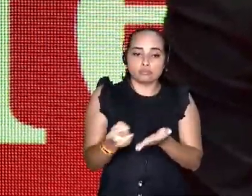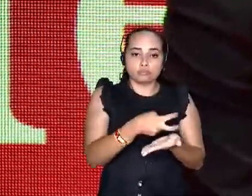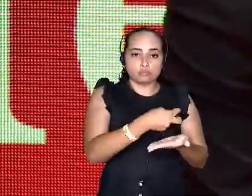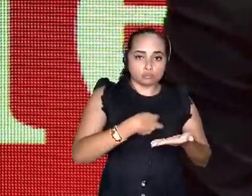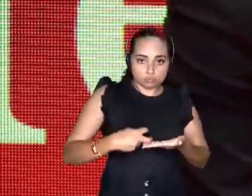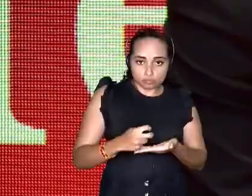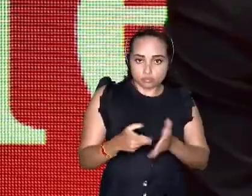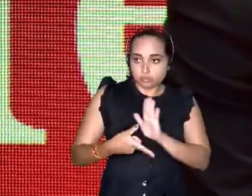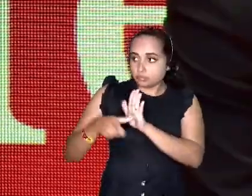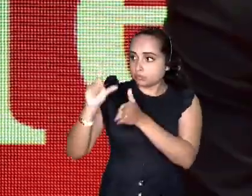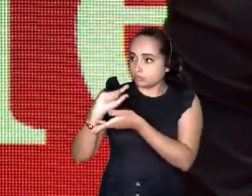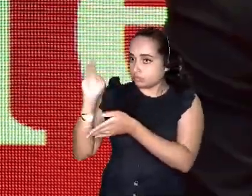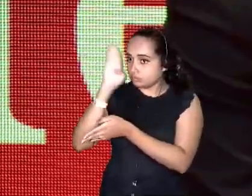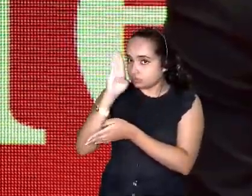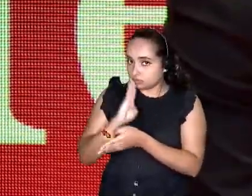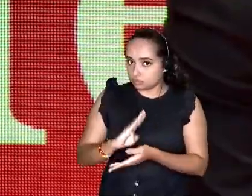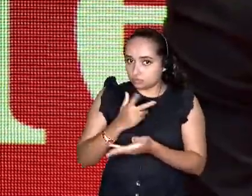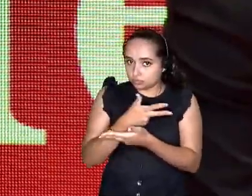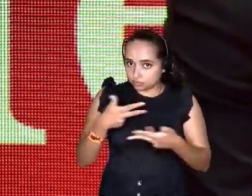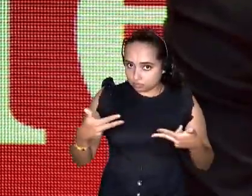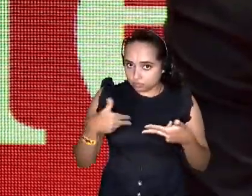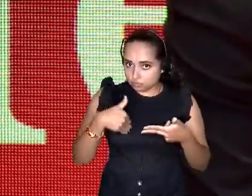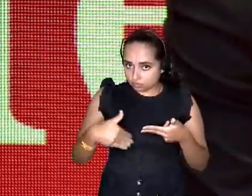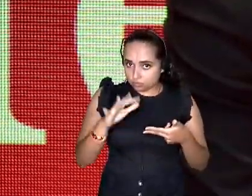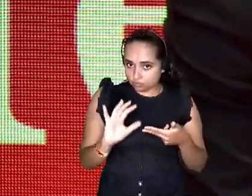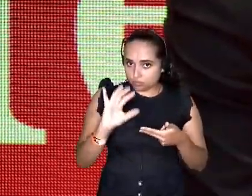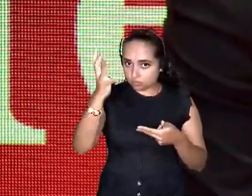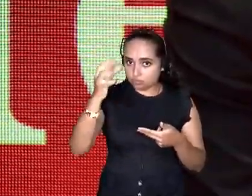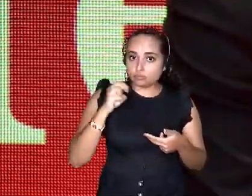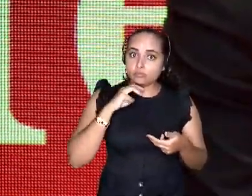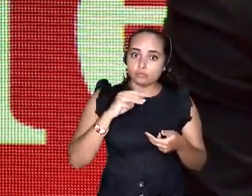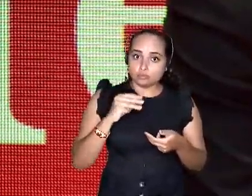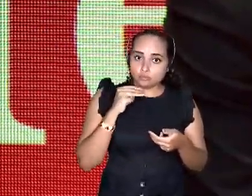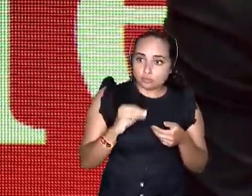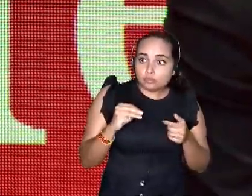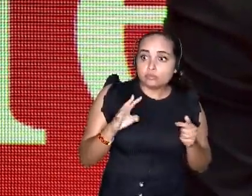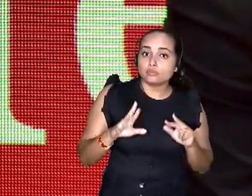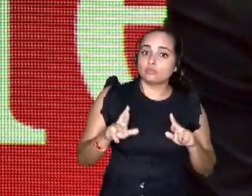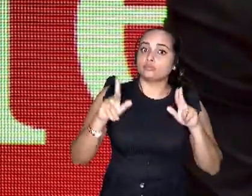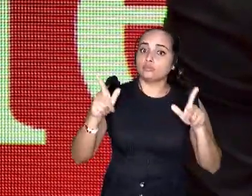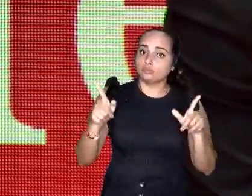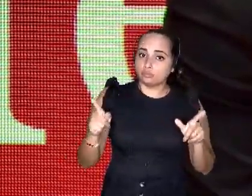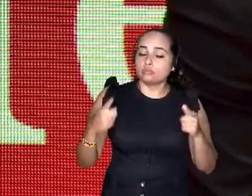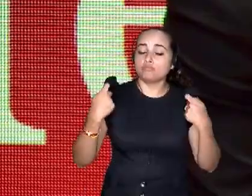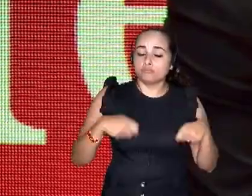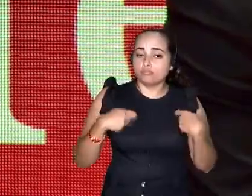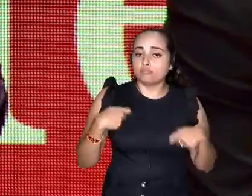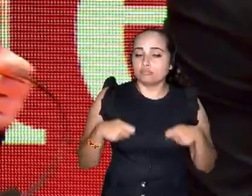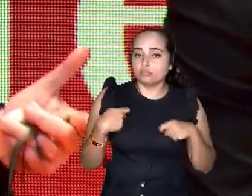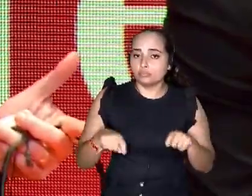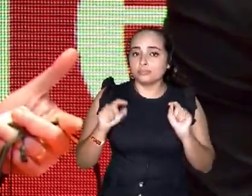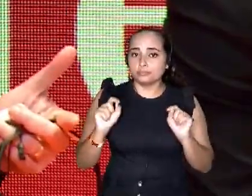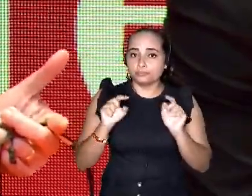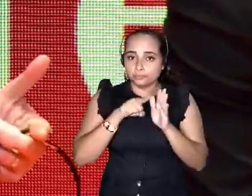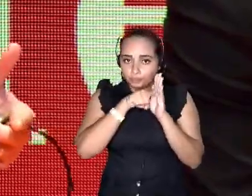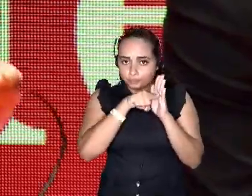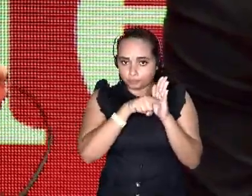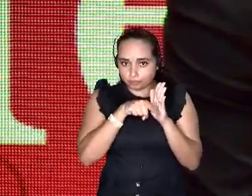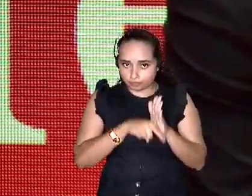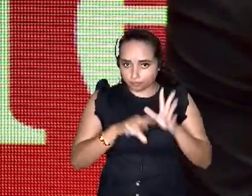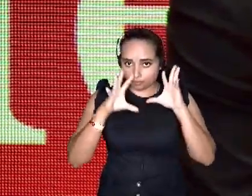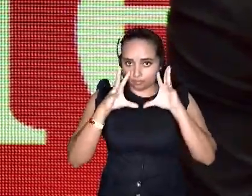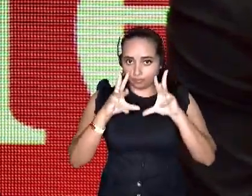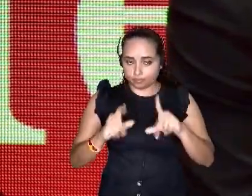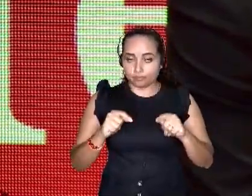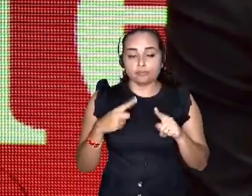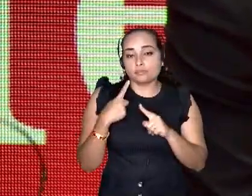March, and we're still working with those. You need to quickly assess. It's not going to be perfect. We're the enemy of the perfect. We're